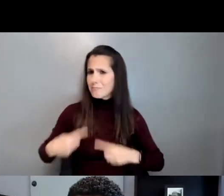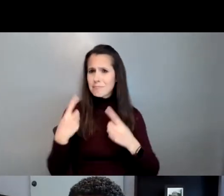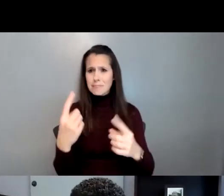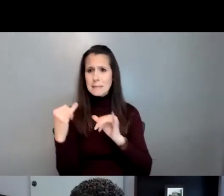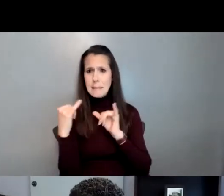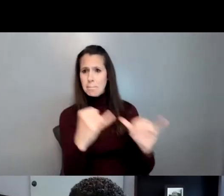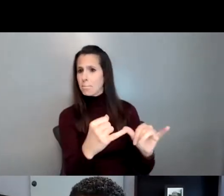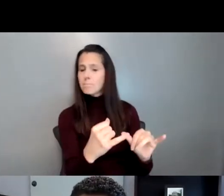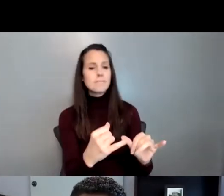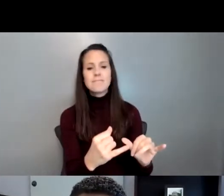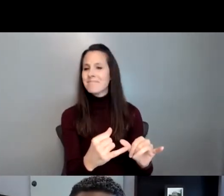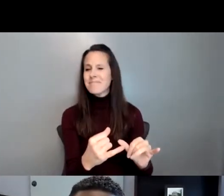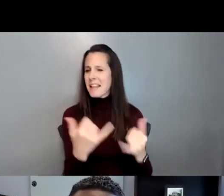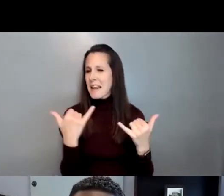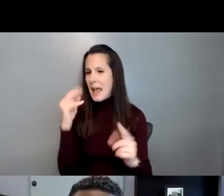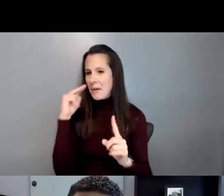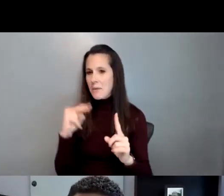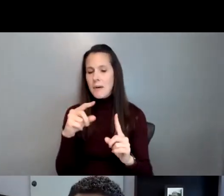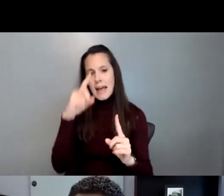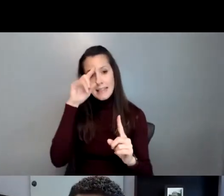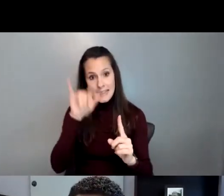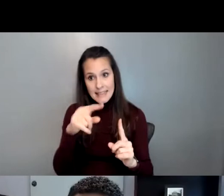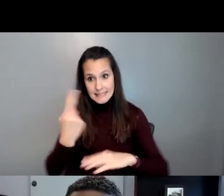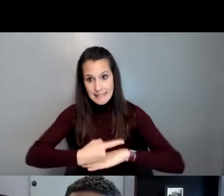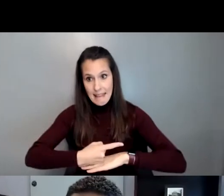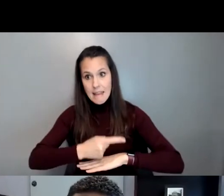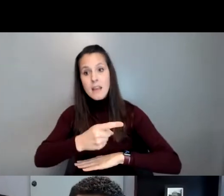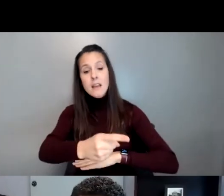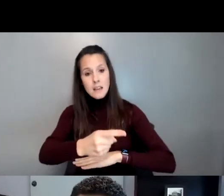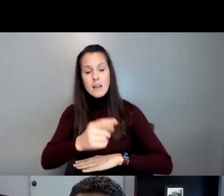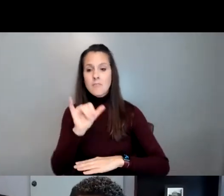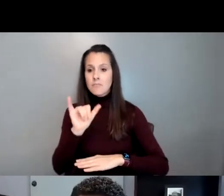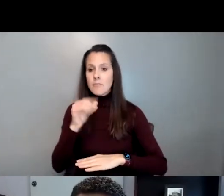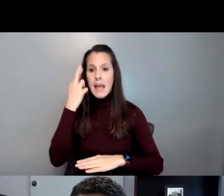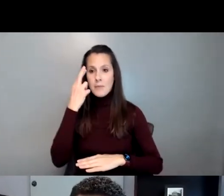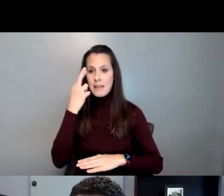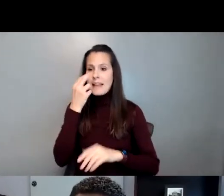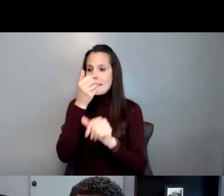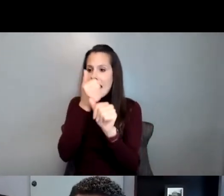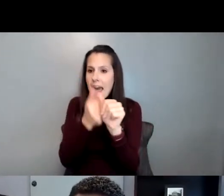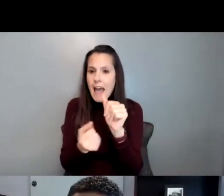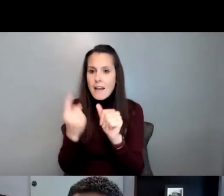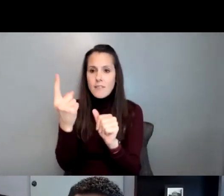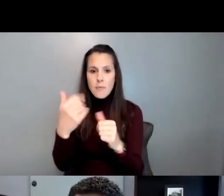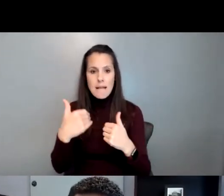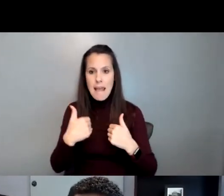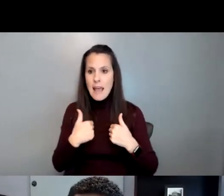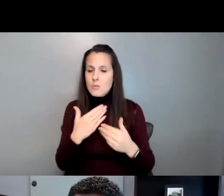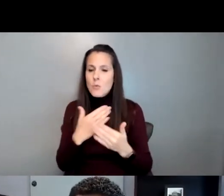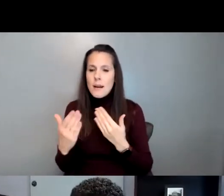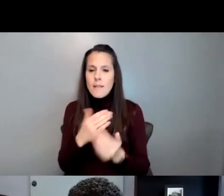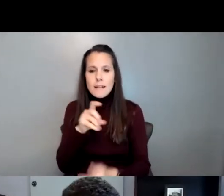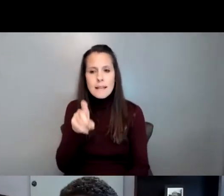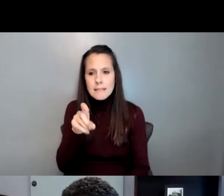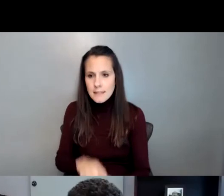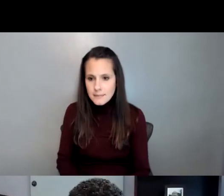I think that this was the day that it allowed me to see that each of us has exactly what it is that we need.